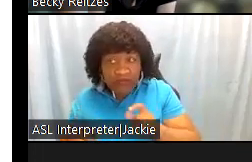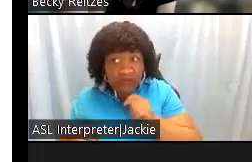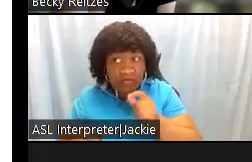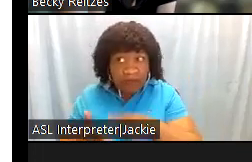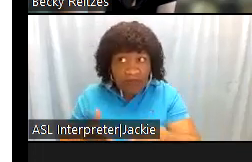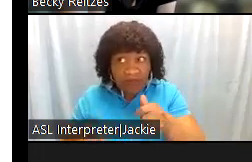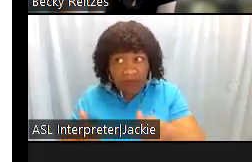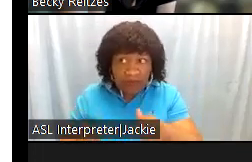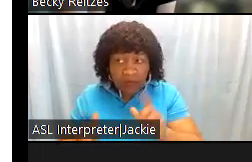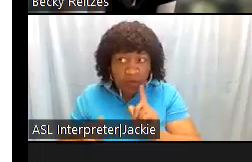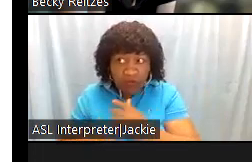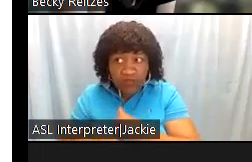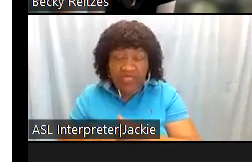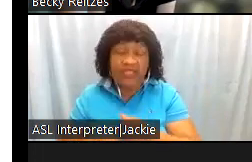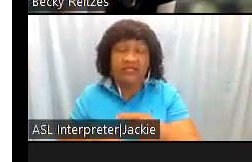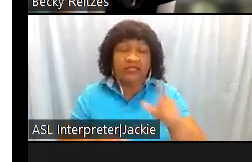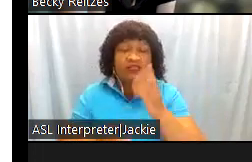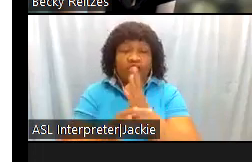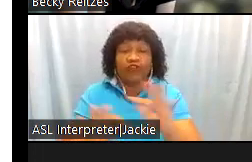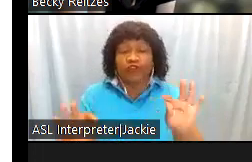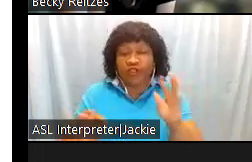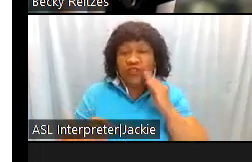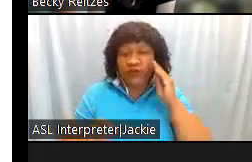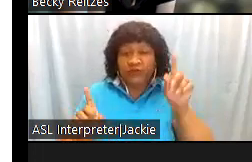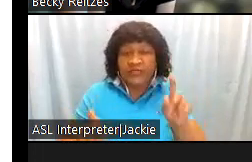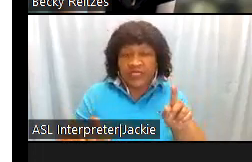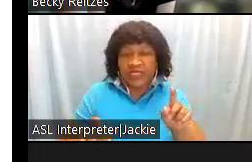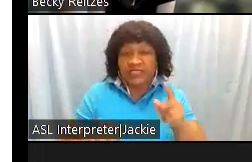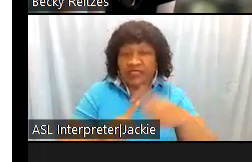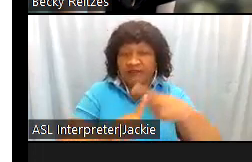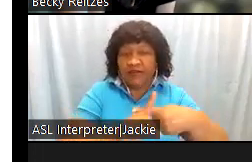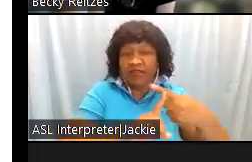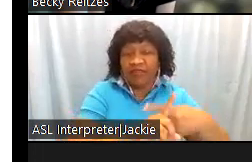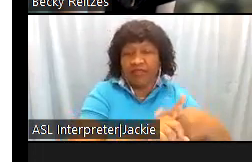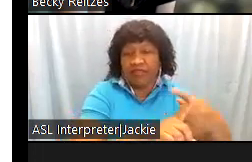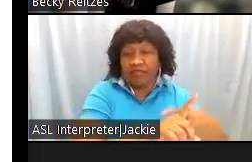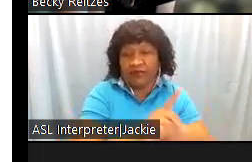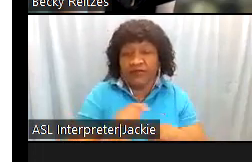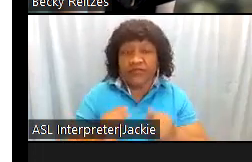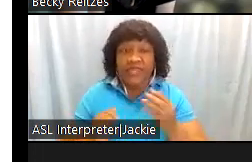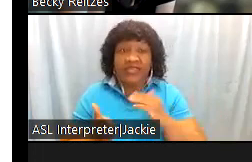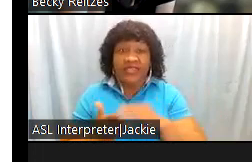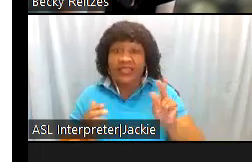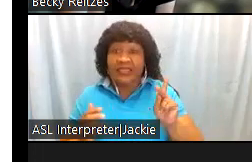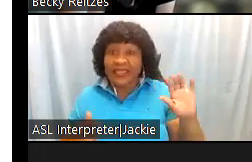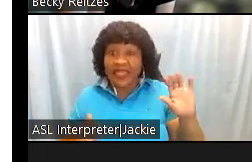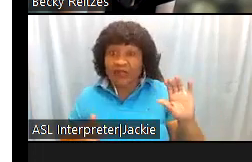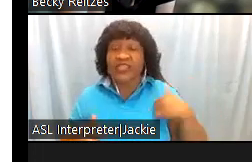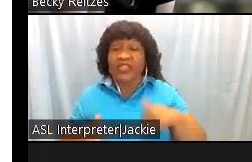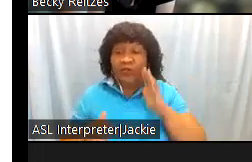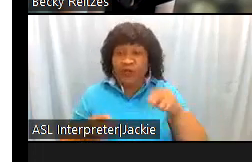these free home tests each month. And then King County, we are